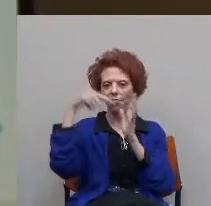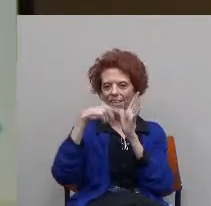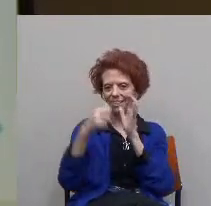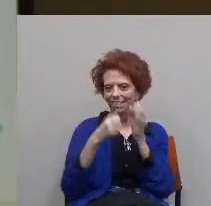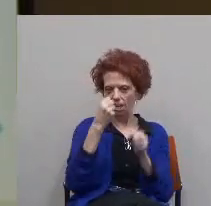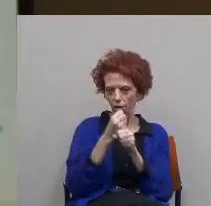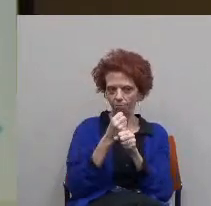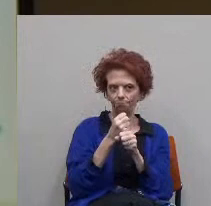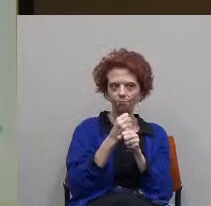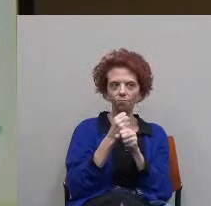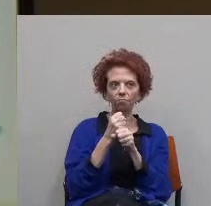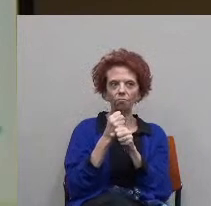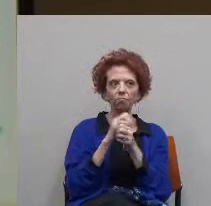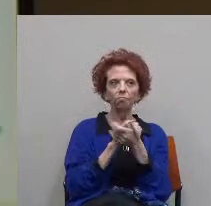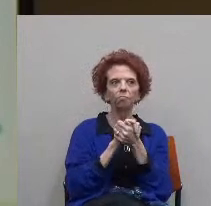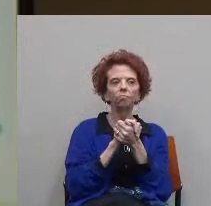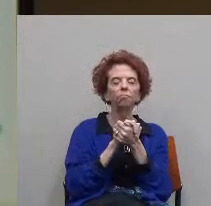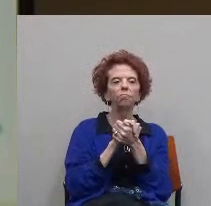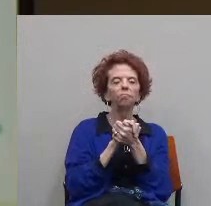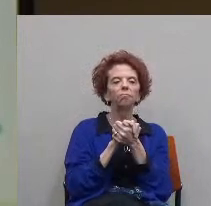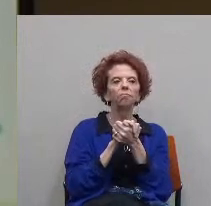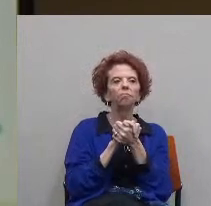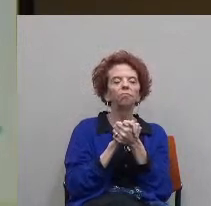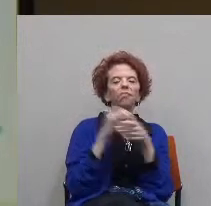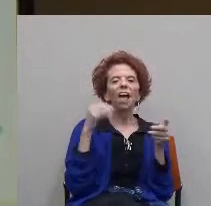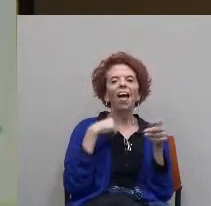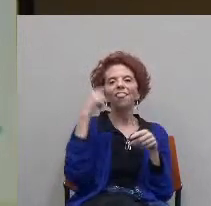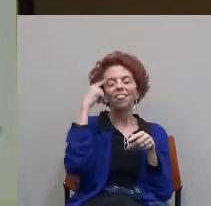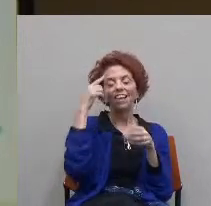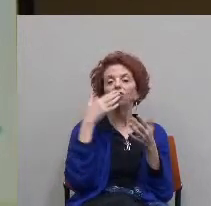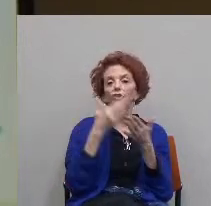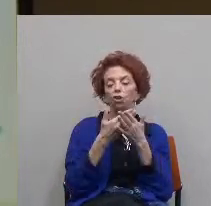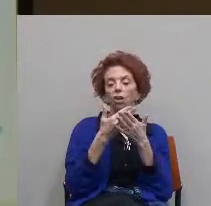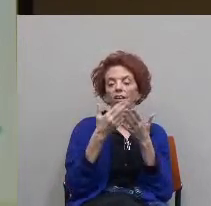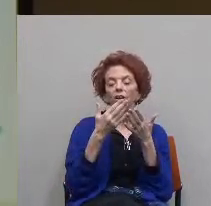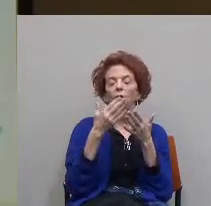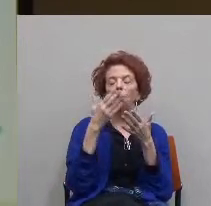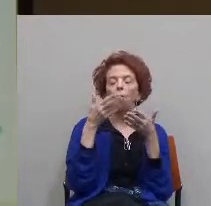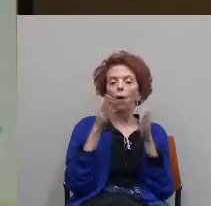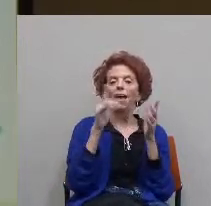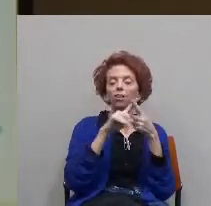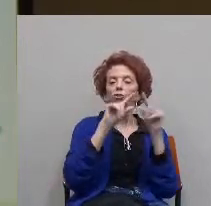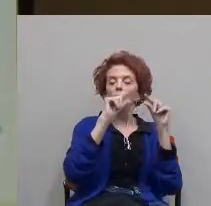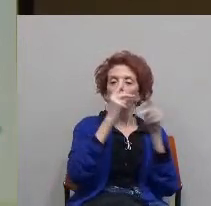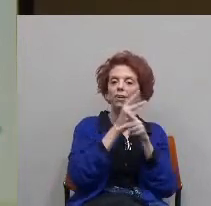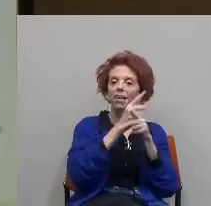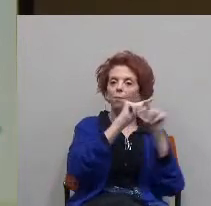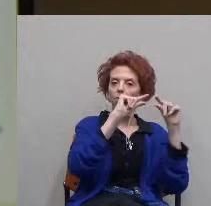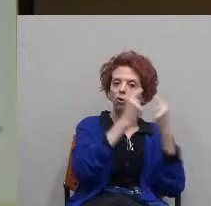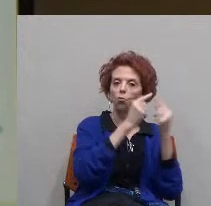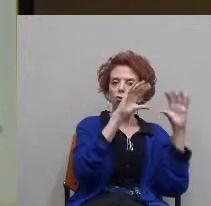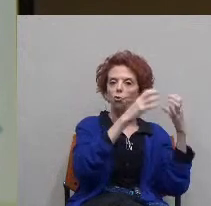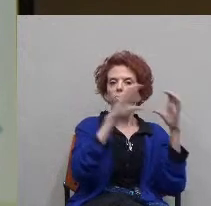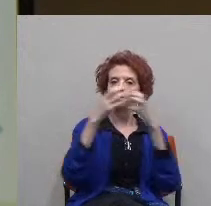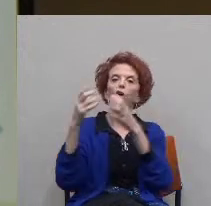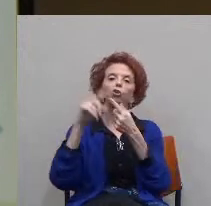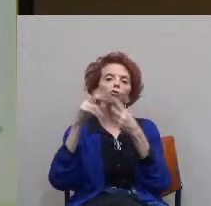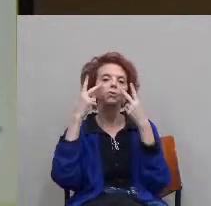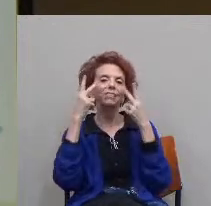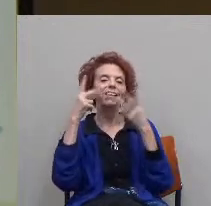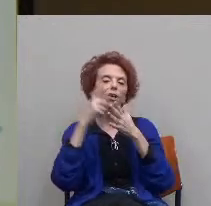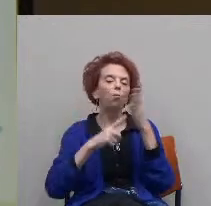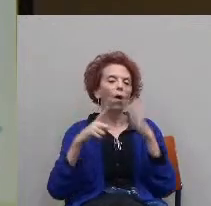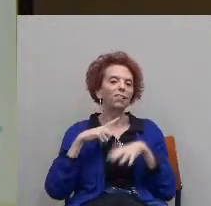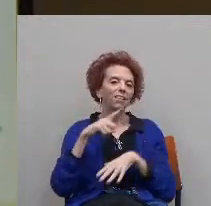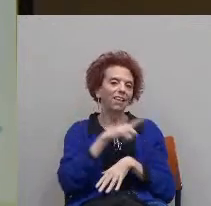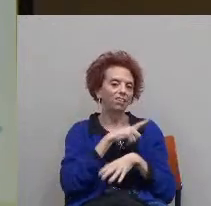year. Dr. Bofi asked me to do this. I think it's actually a great exercise to be able to break it into those main categories so we see what a legislative session